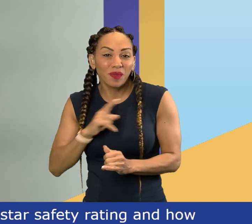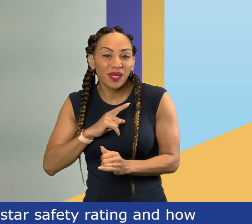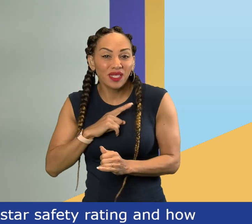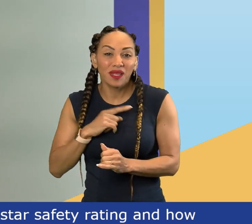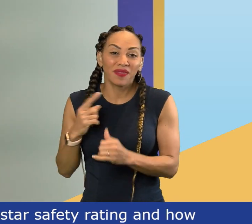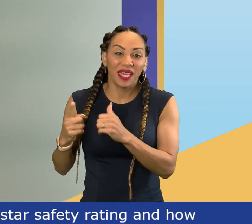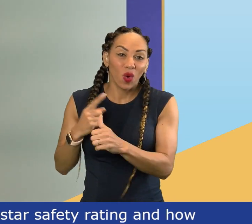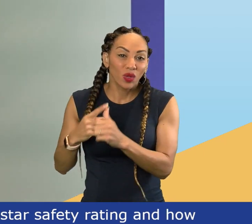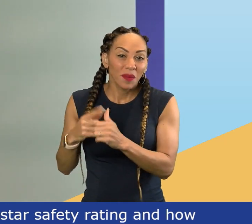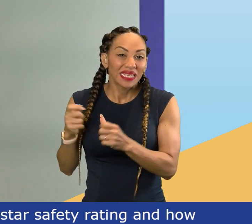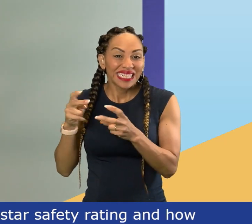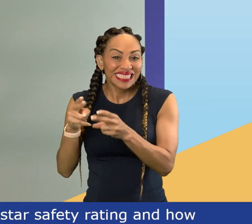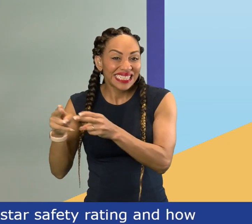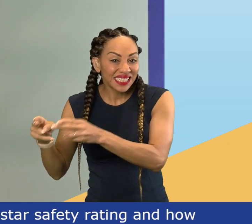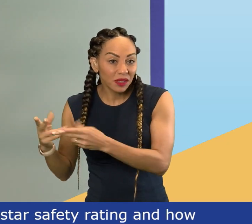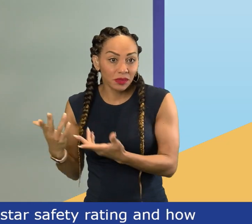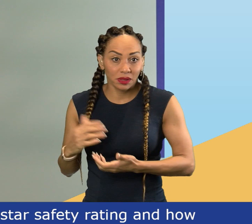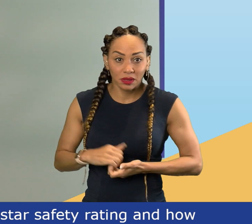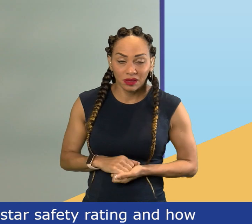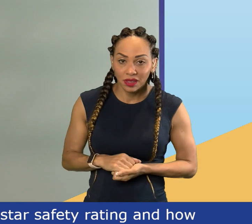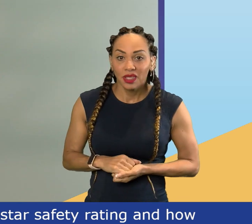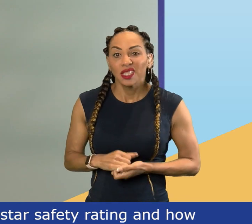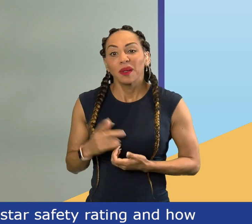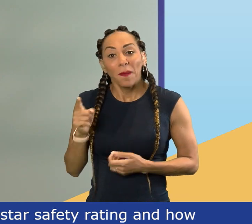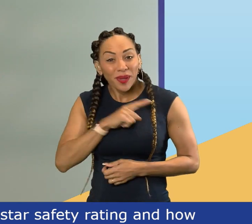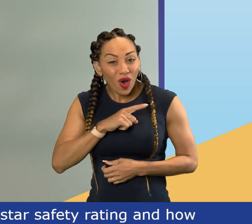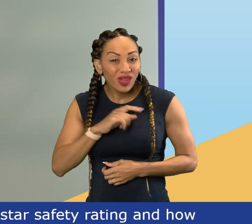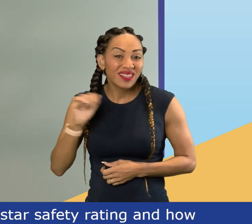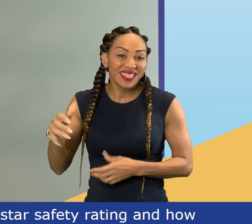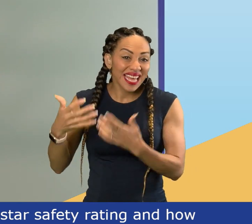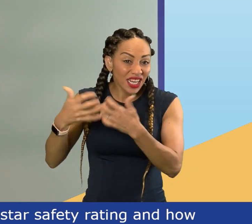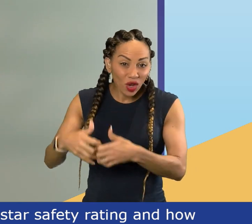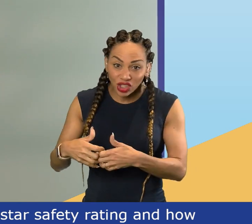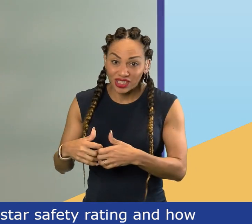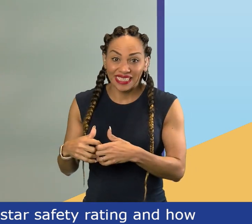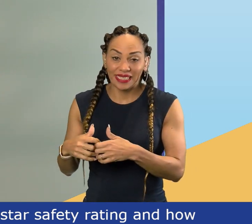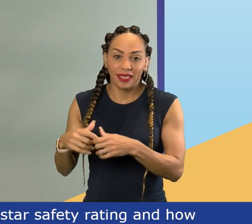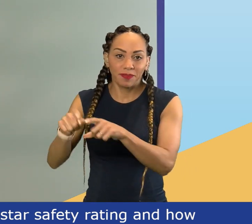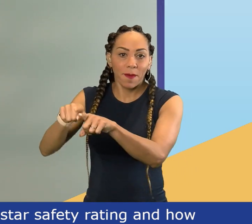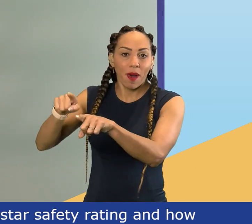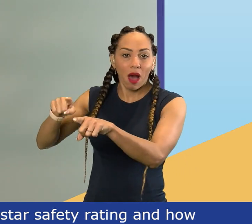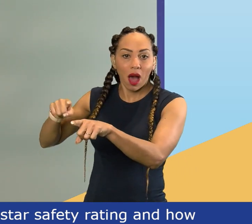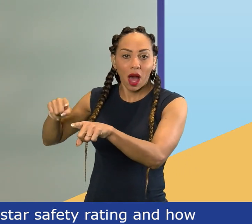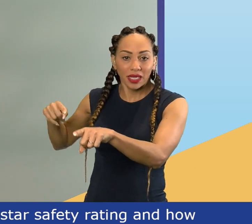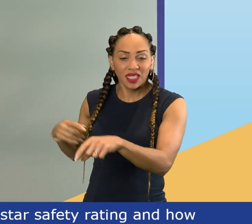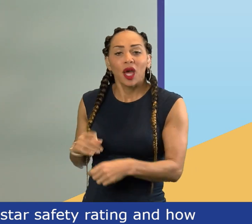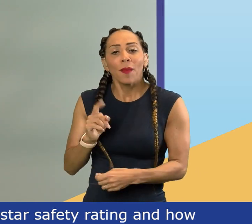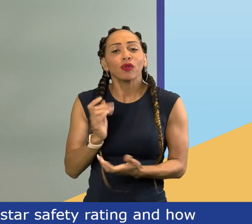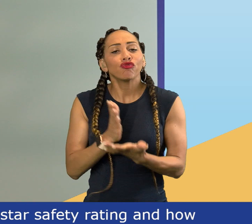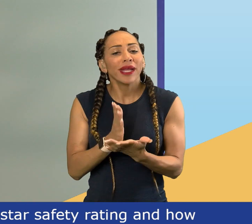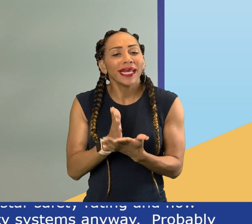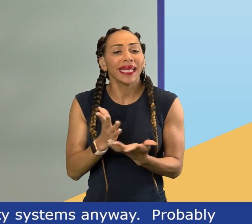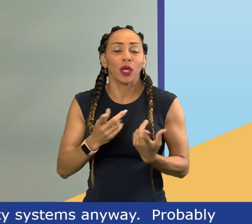think, to say, it's probably, well, yes, we're some way away on the technology. Probably the biggest factor of all is the acceptance of us and the trust of us in